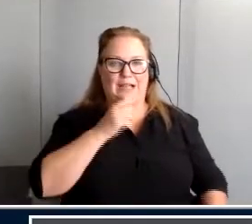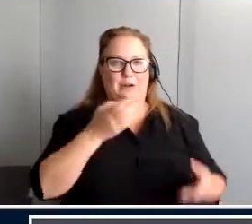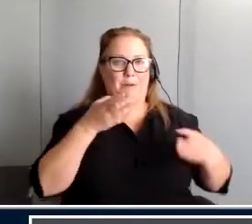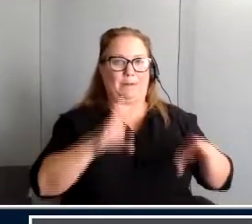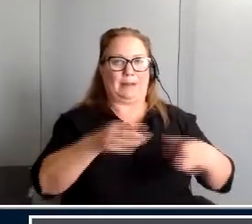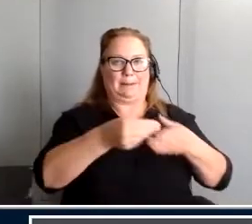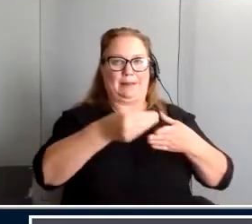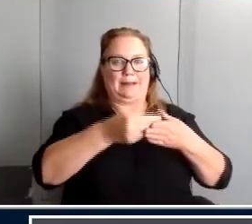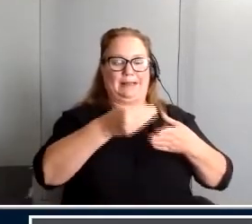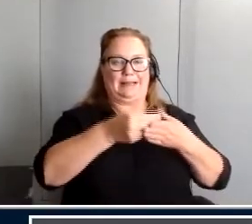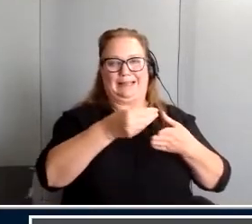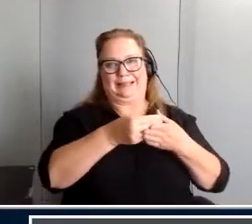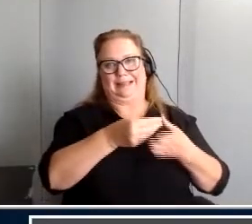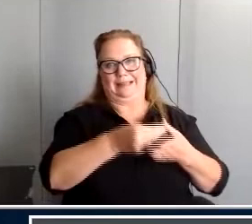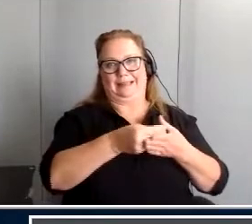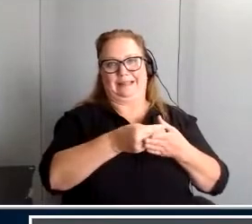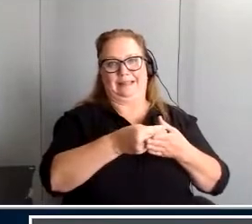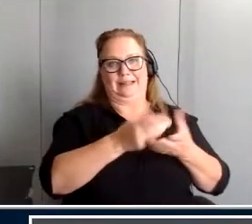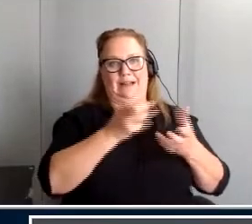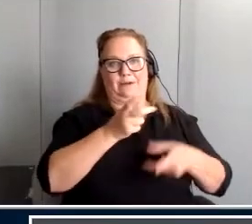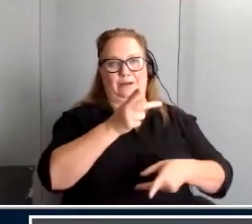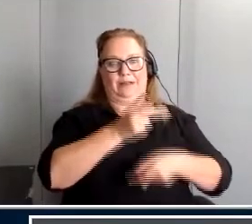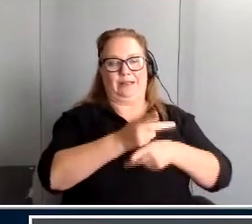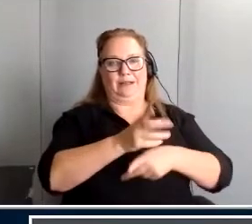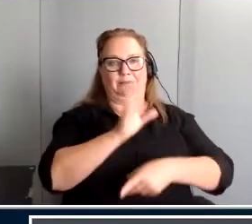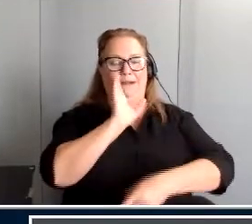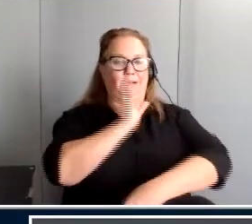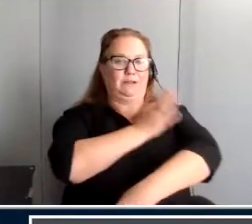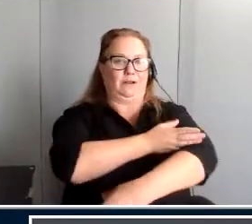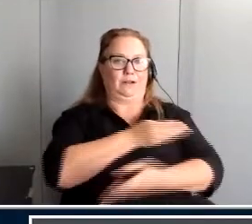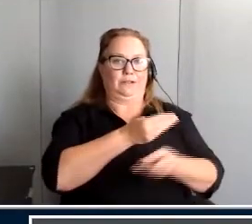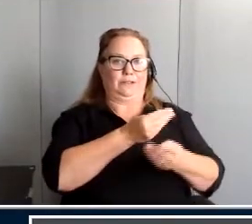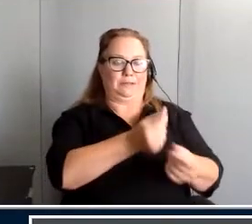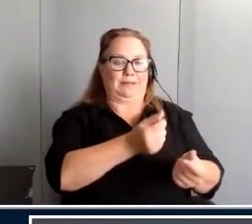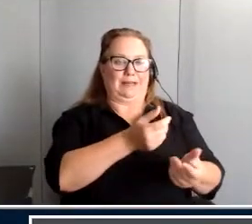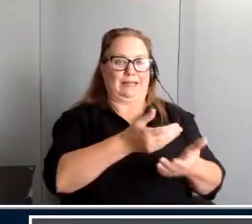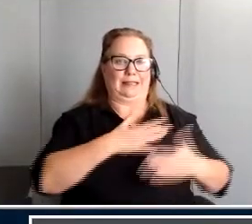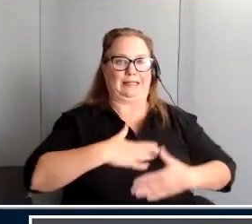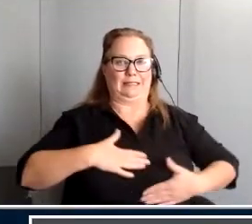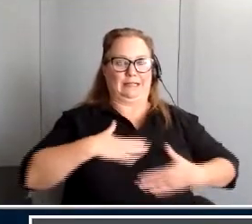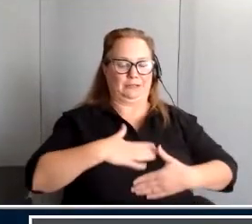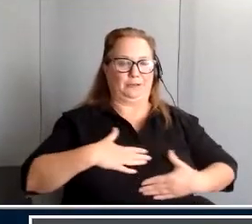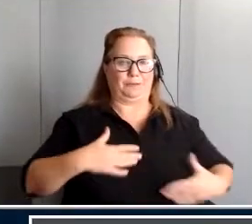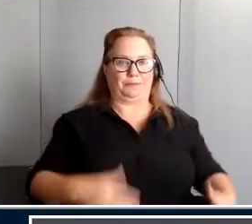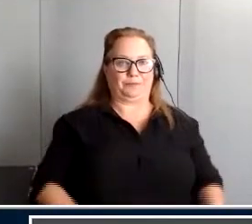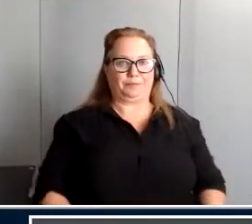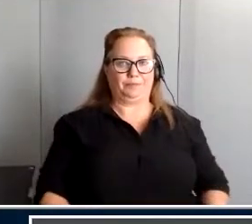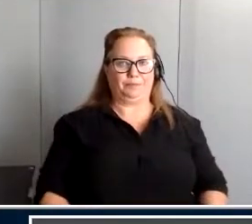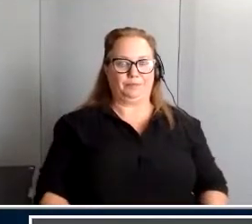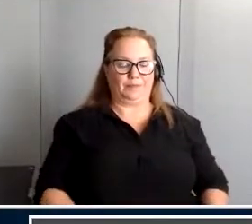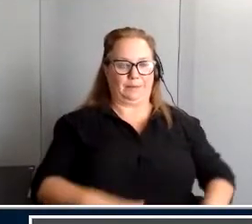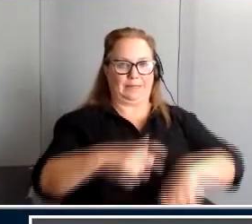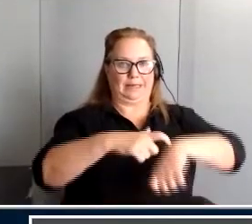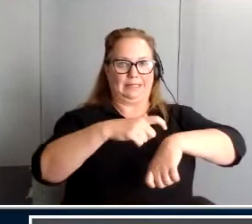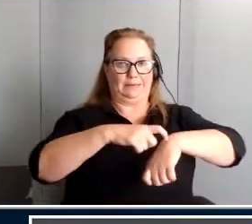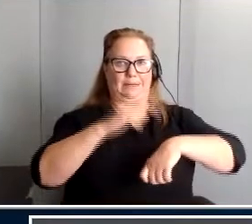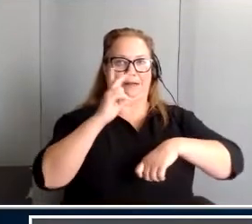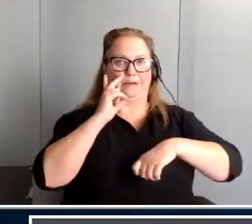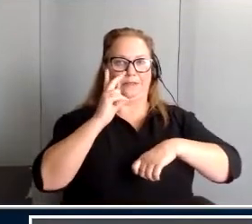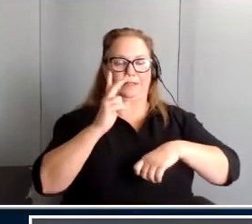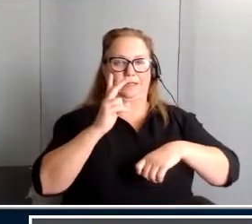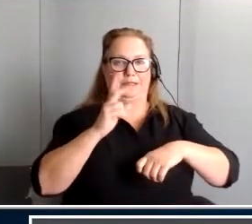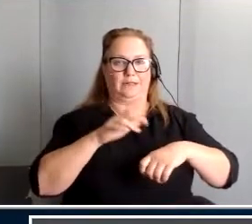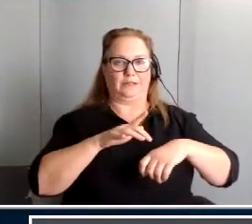I want to keep the dollars to spend it on the things I enjoy. Please do. And like I said, and try to be on time. I will see you there bright because you're going to be